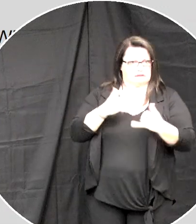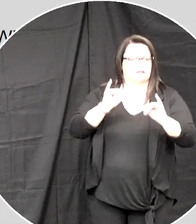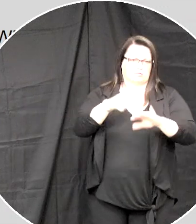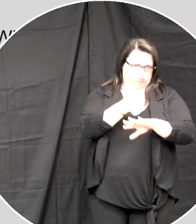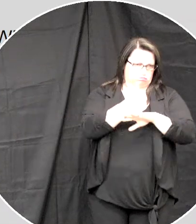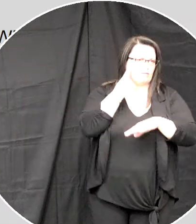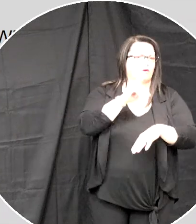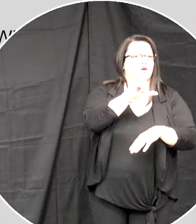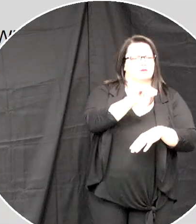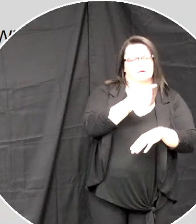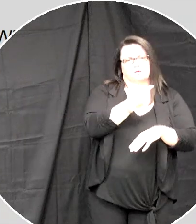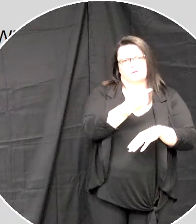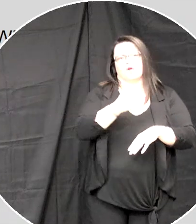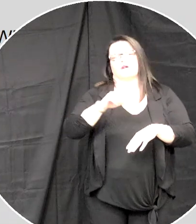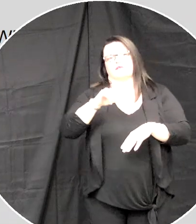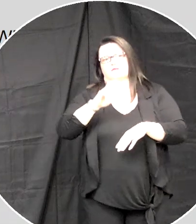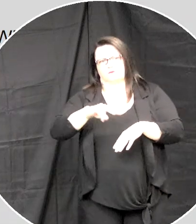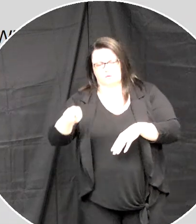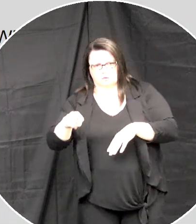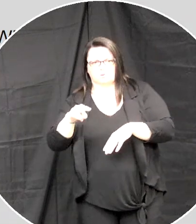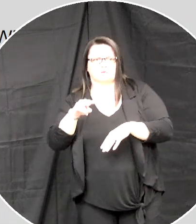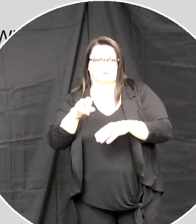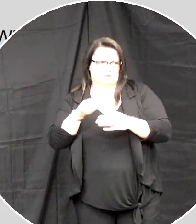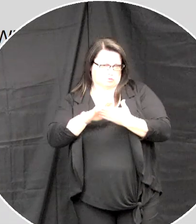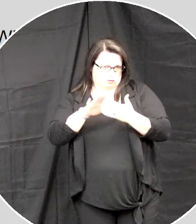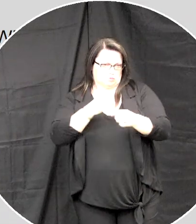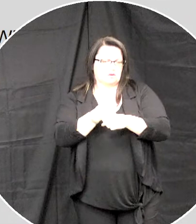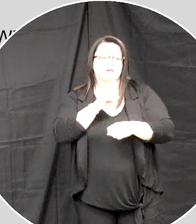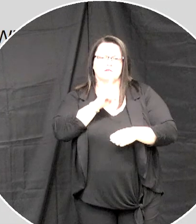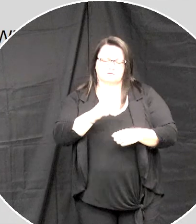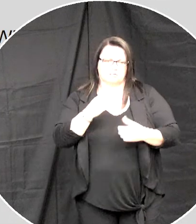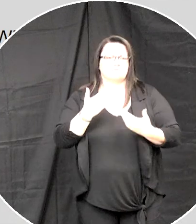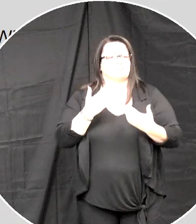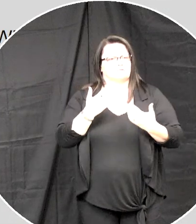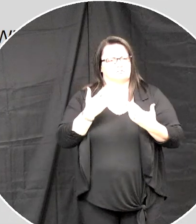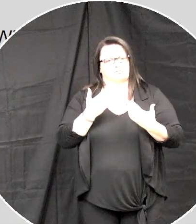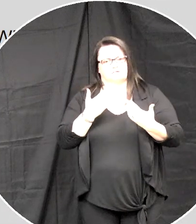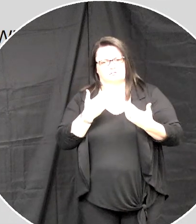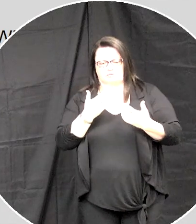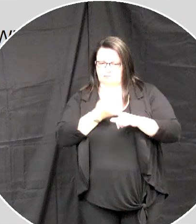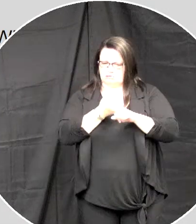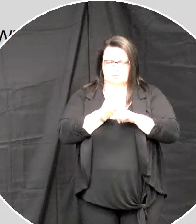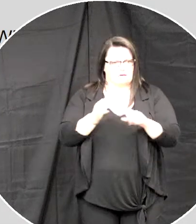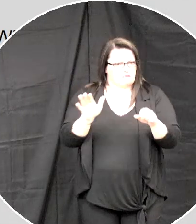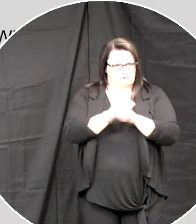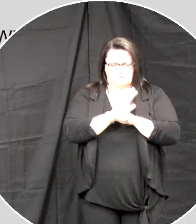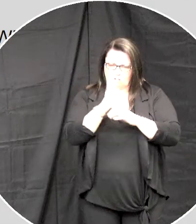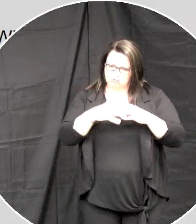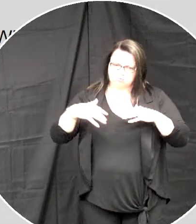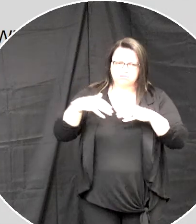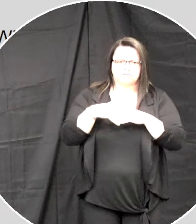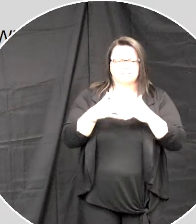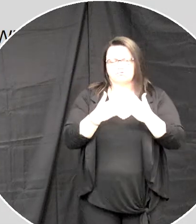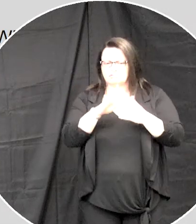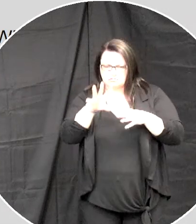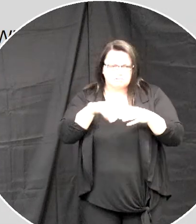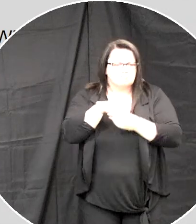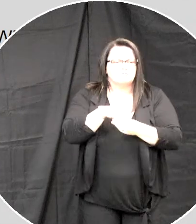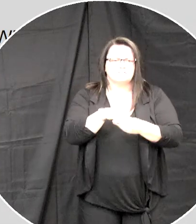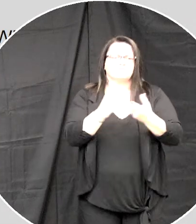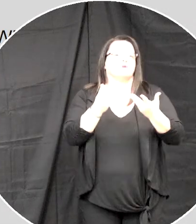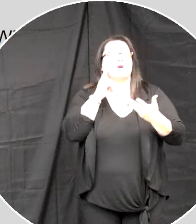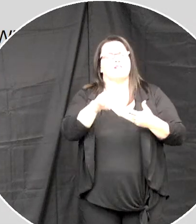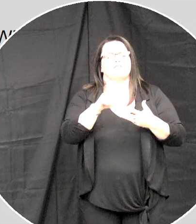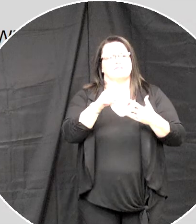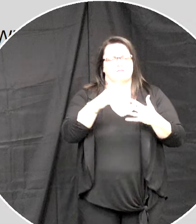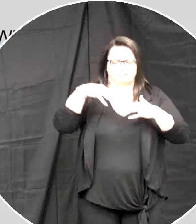year. It's a significant milestone for the district and schools. Kayenta is a fully integrated financial management system designed for